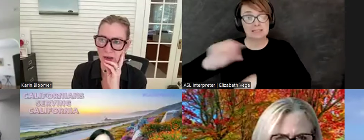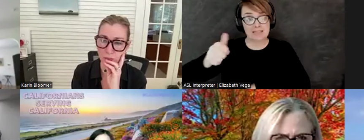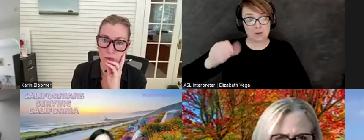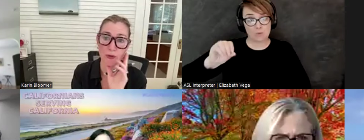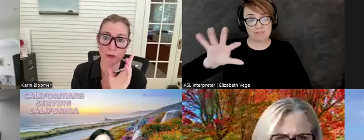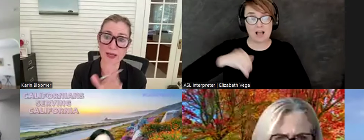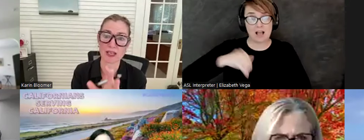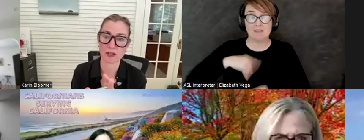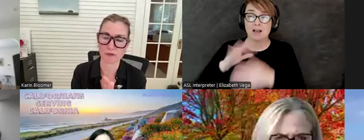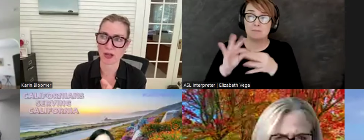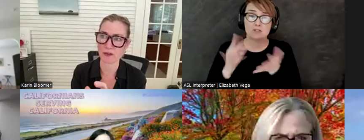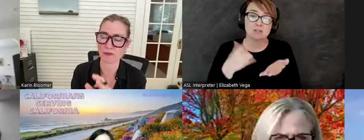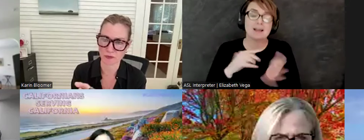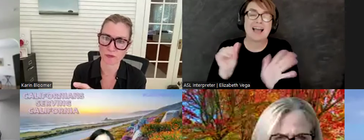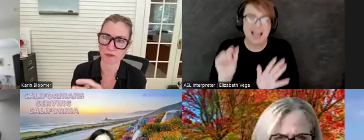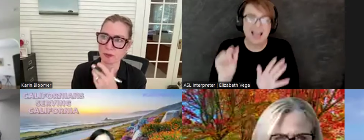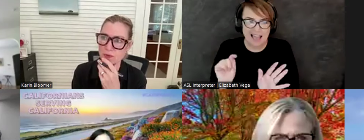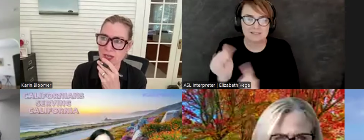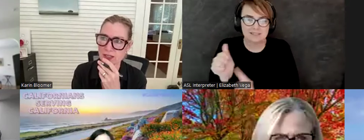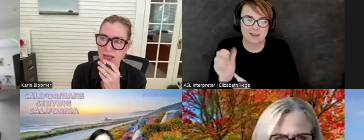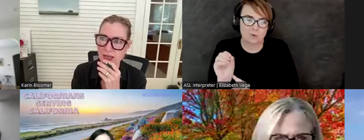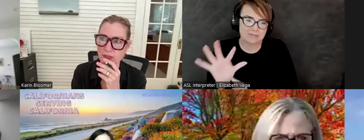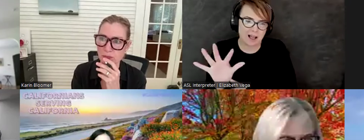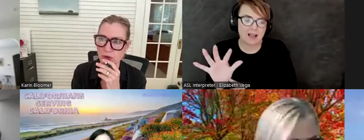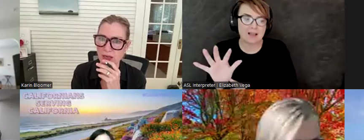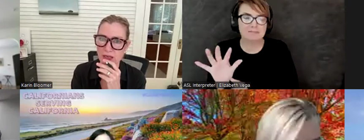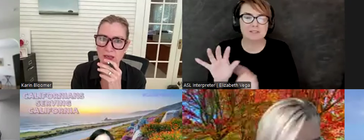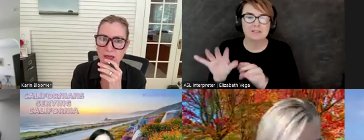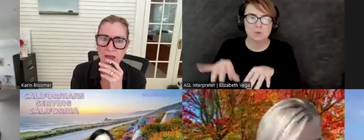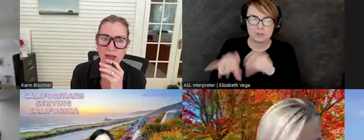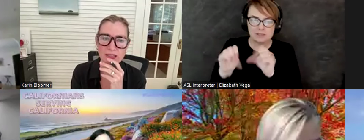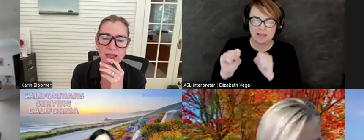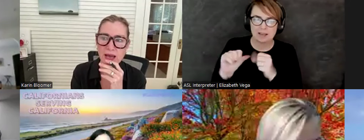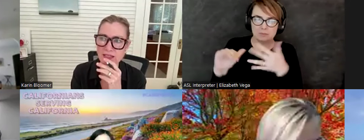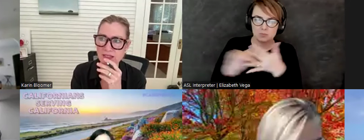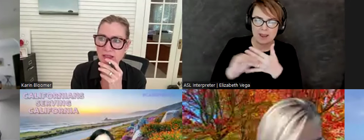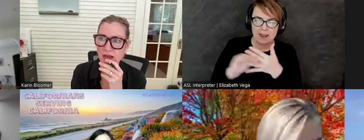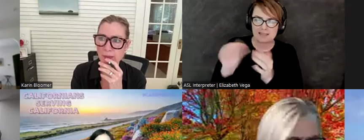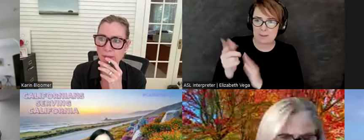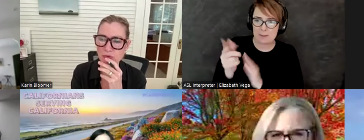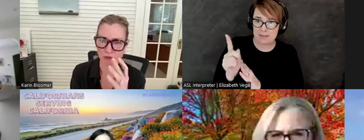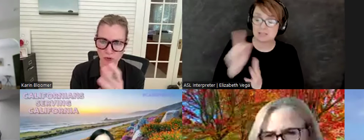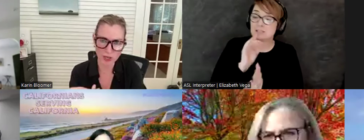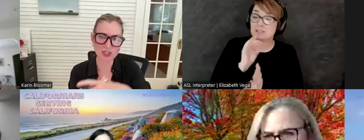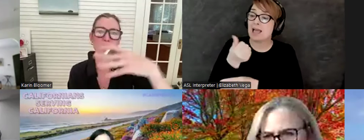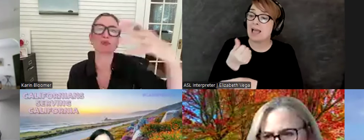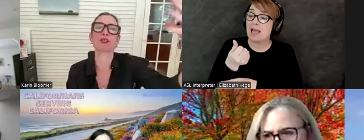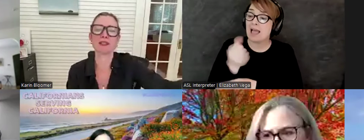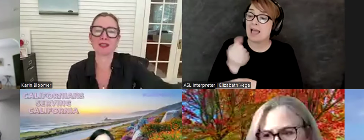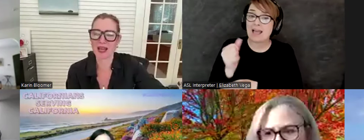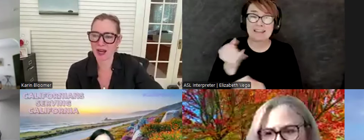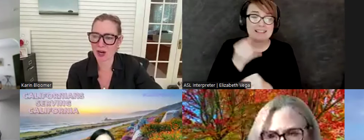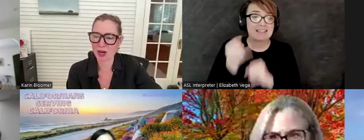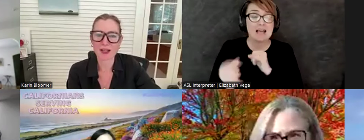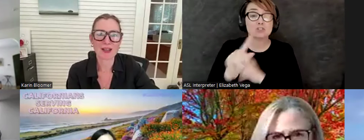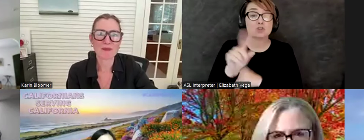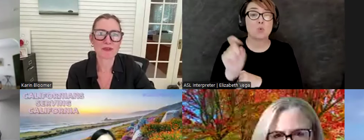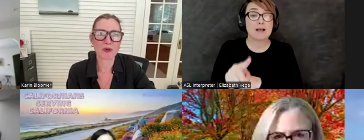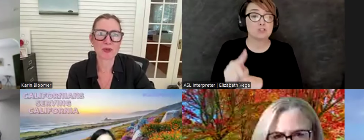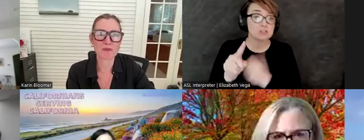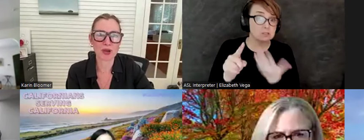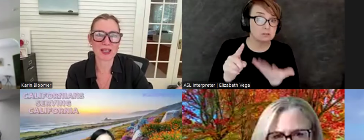take at 10:05, hopefully we would take a 10-minute break. Any last sort of question to put in the